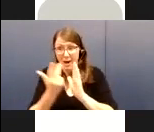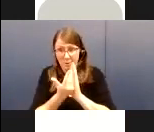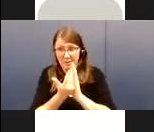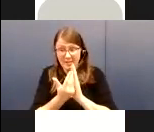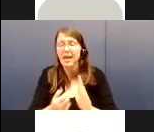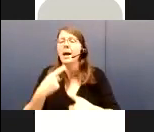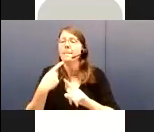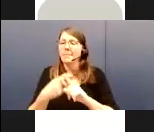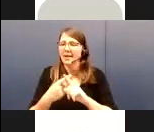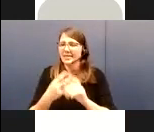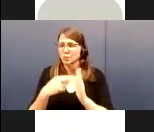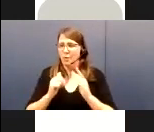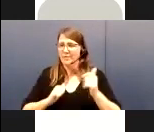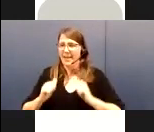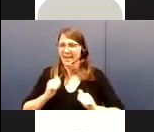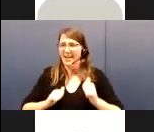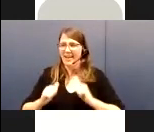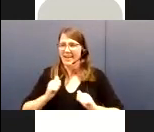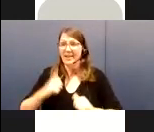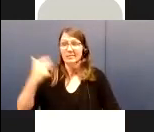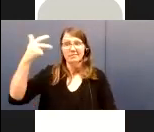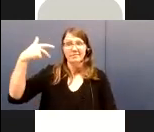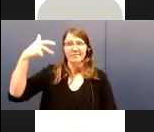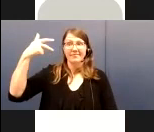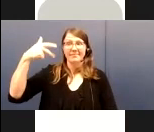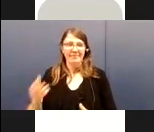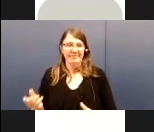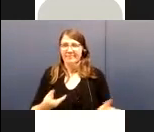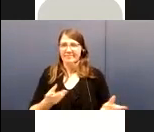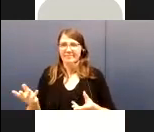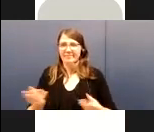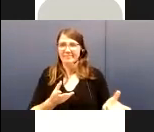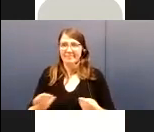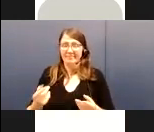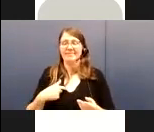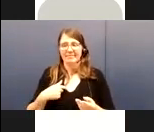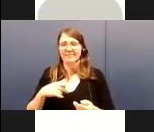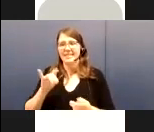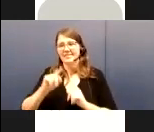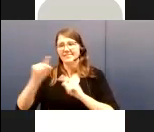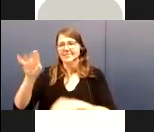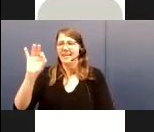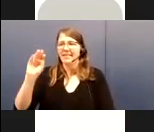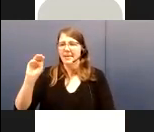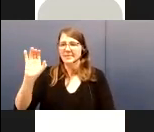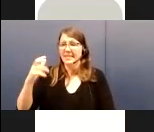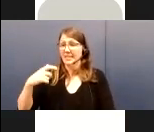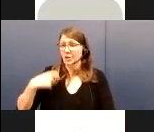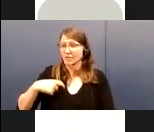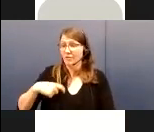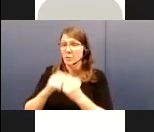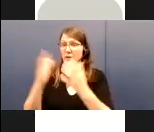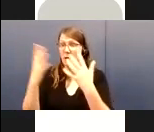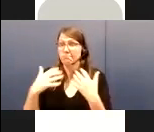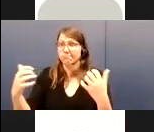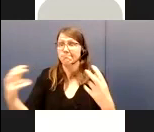videotaped role play. And I had the pleasure of doing mine at a FMC conference with an audience, which did not stress